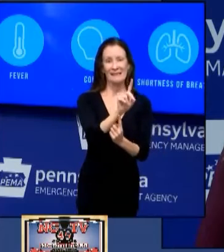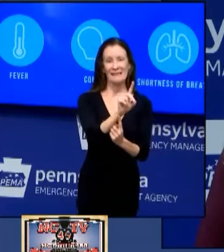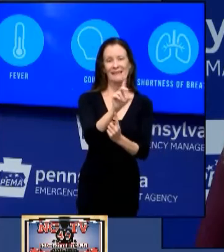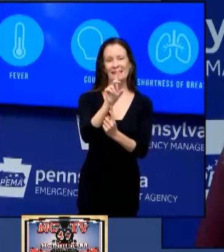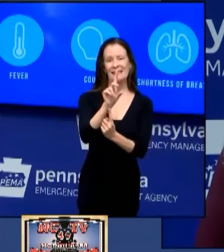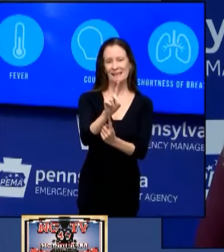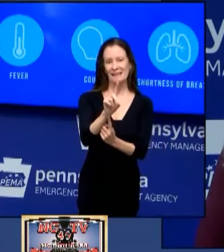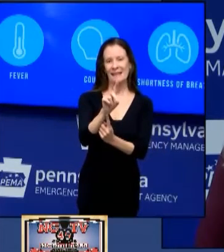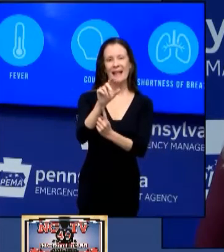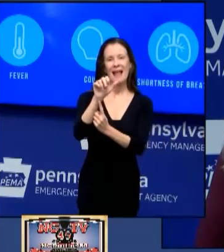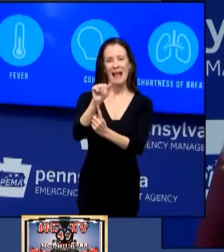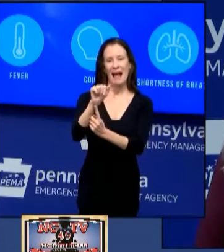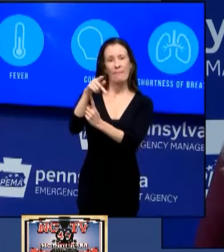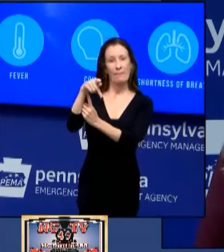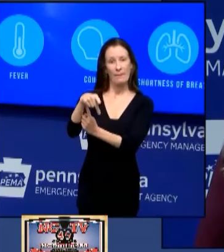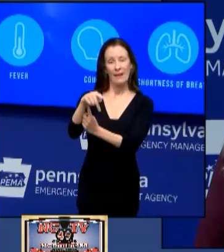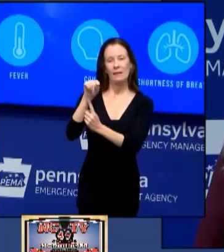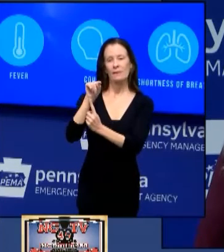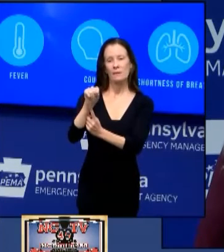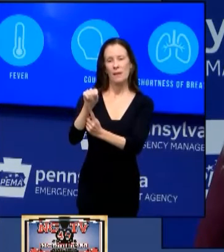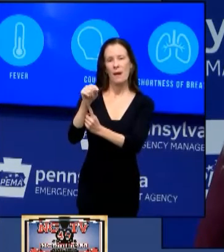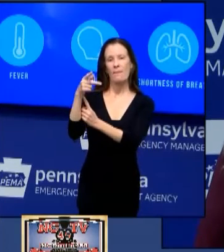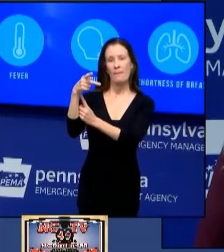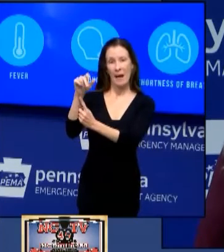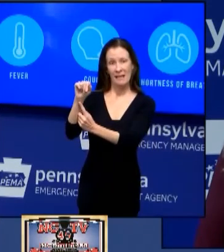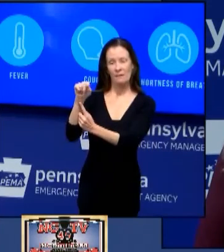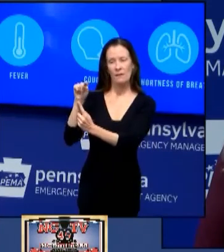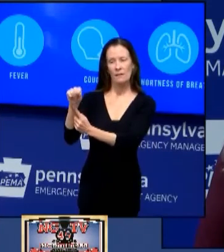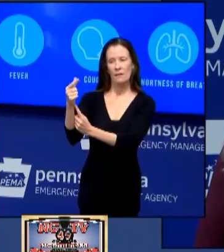ddap.pa.gov. Again,